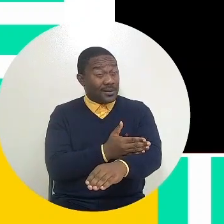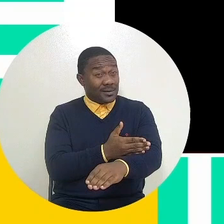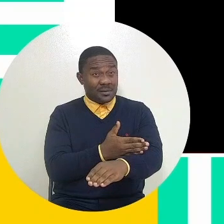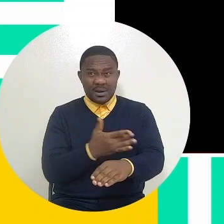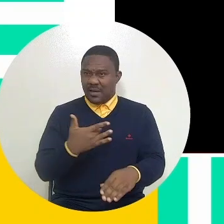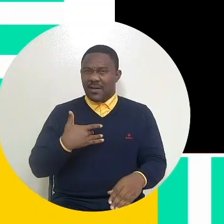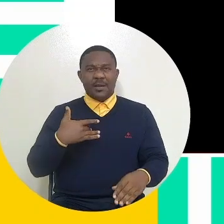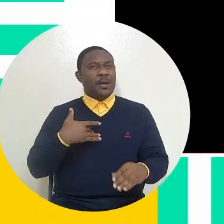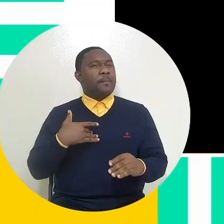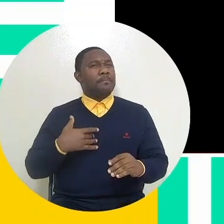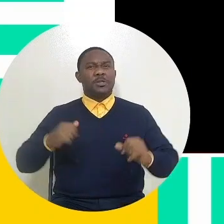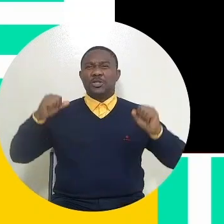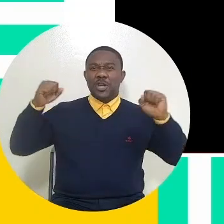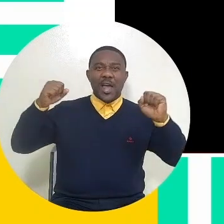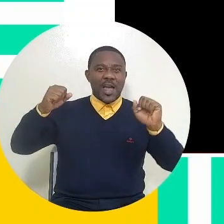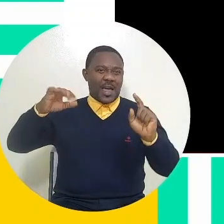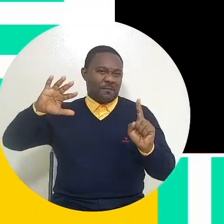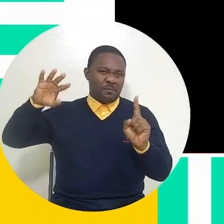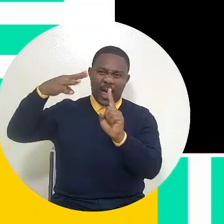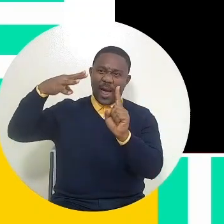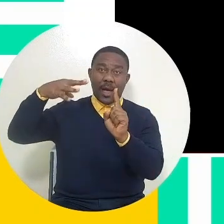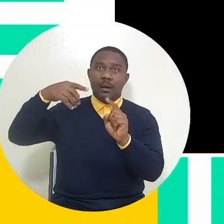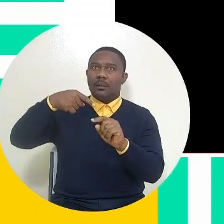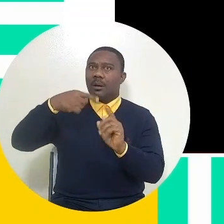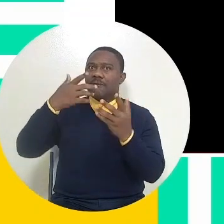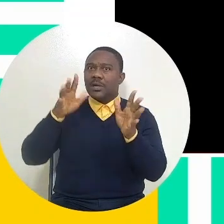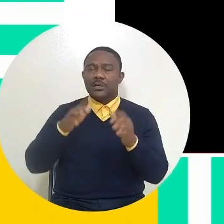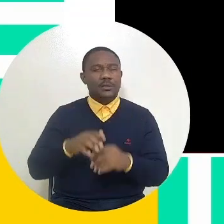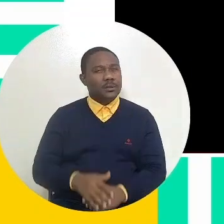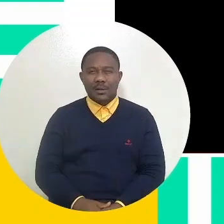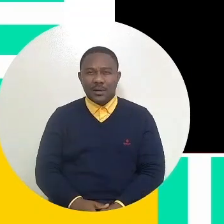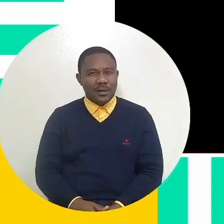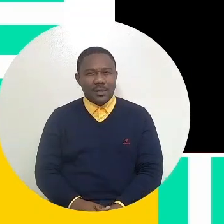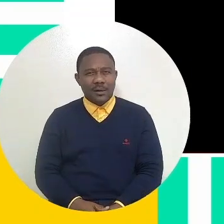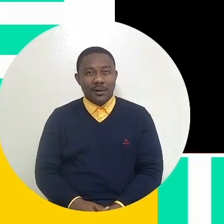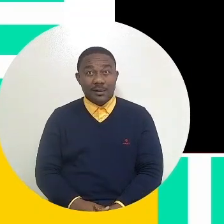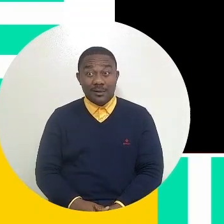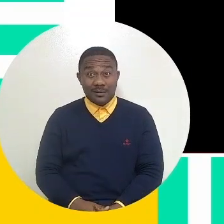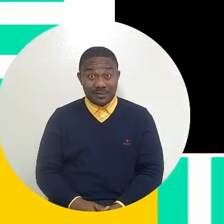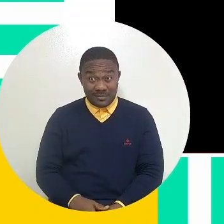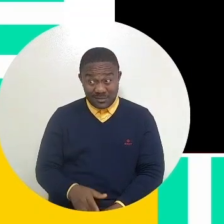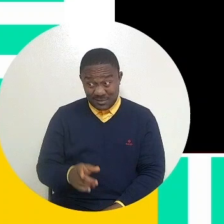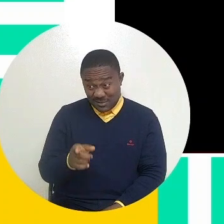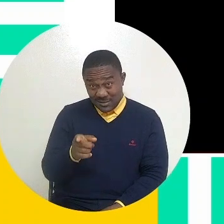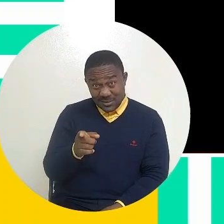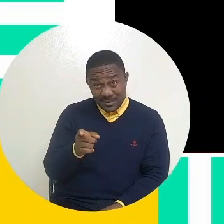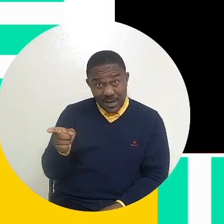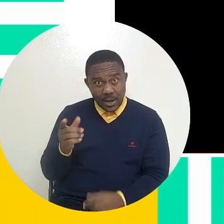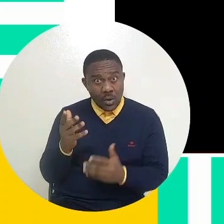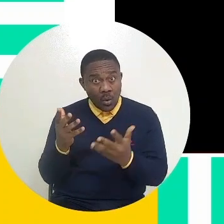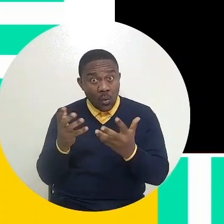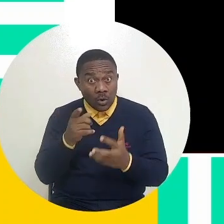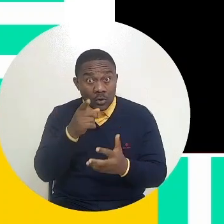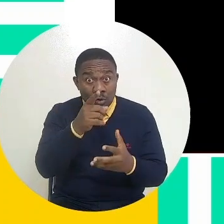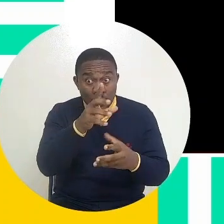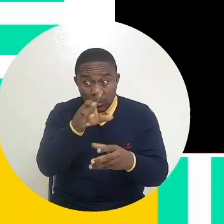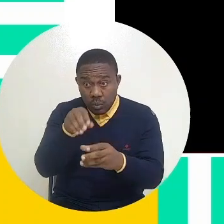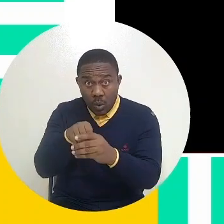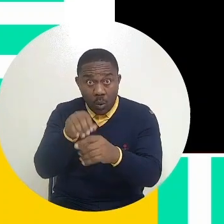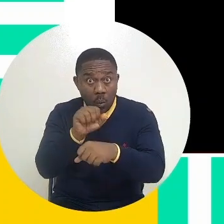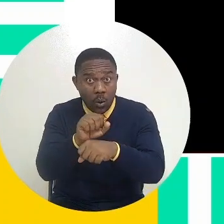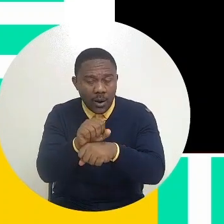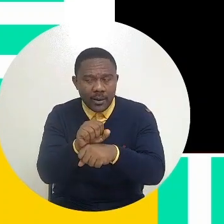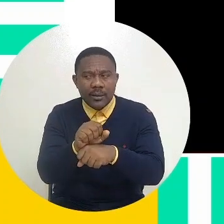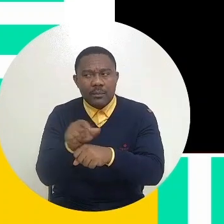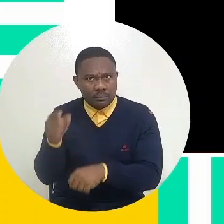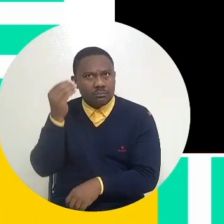not about just being popular, it's about just people who need your products and service can find you. And in all this, I leave you this, that you may